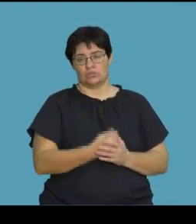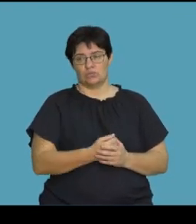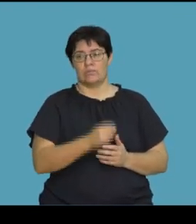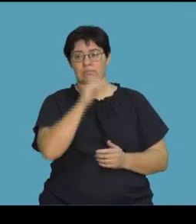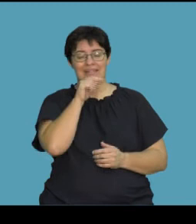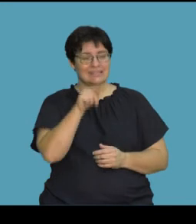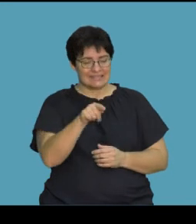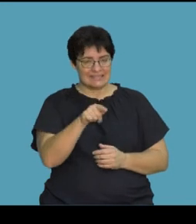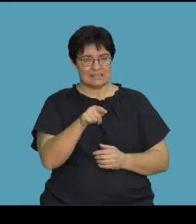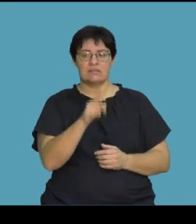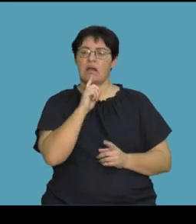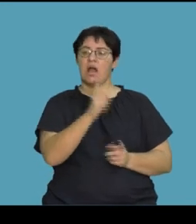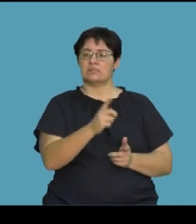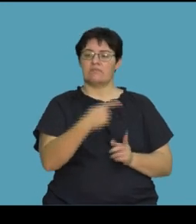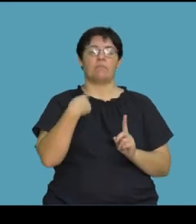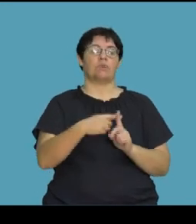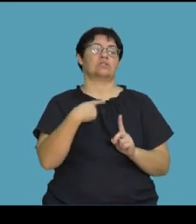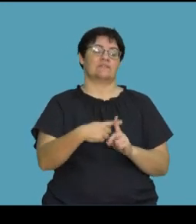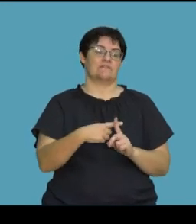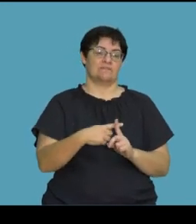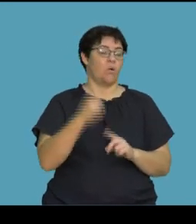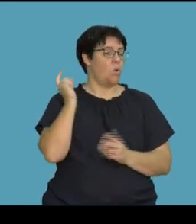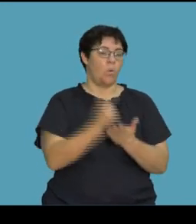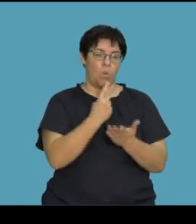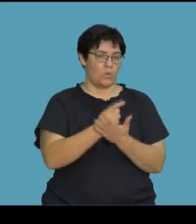It means this will be an answer that is positive at